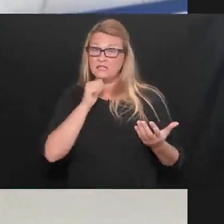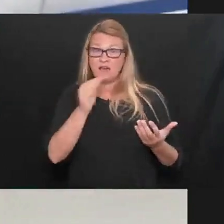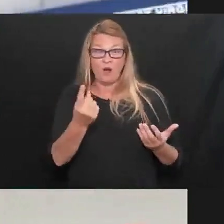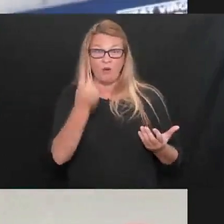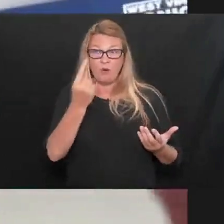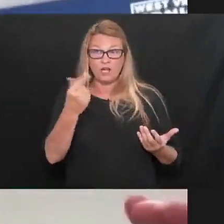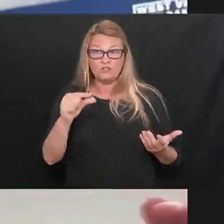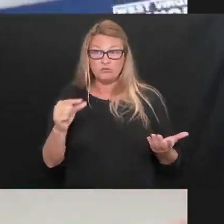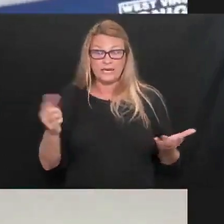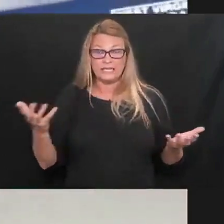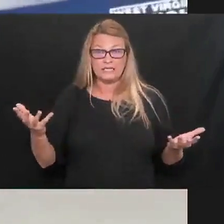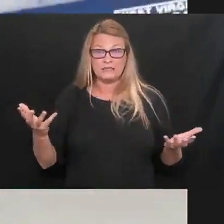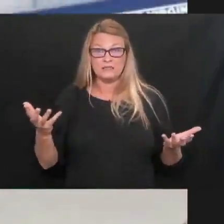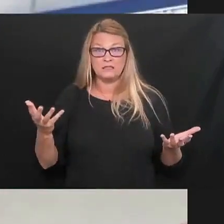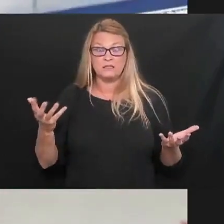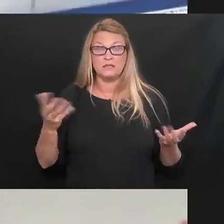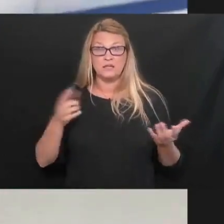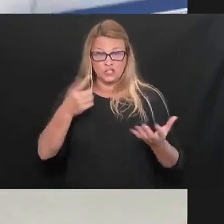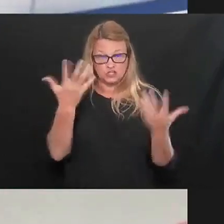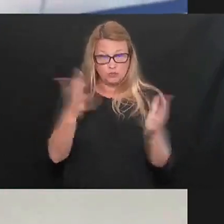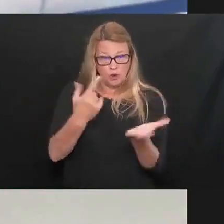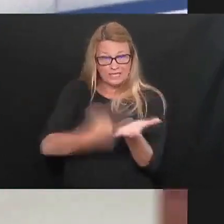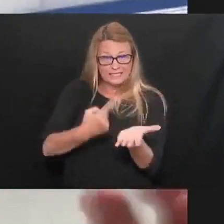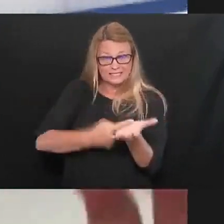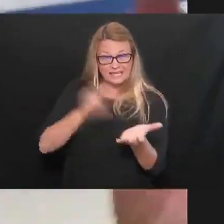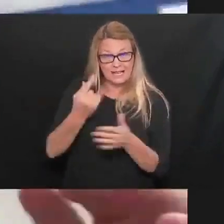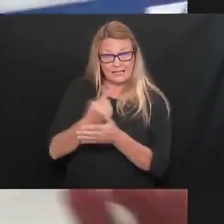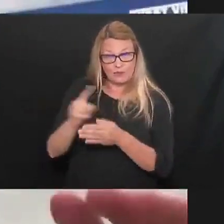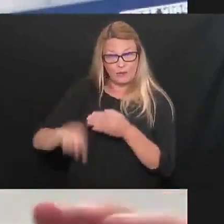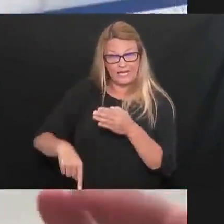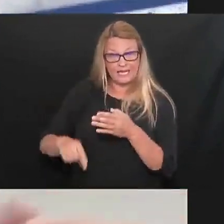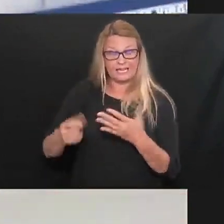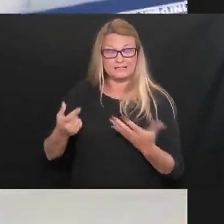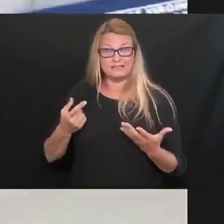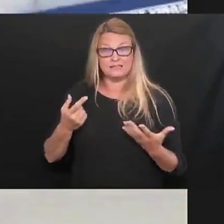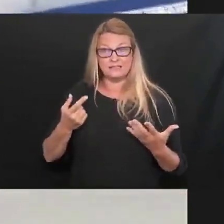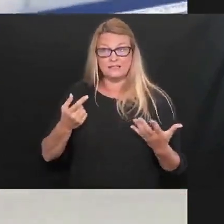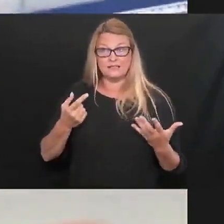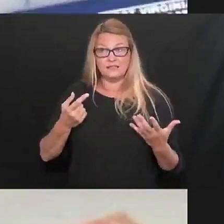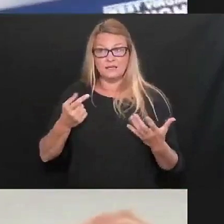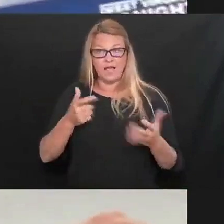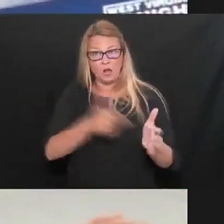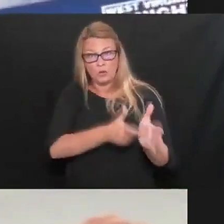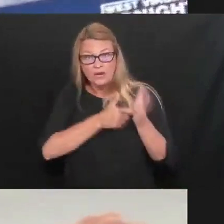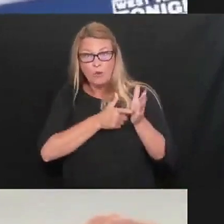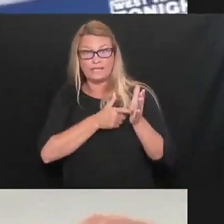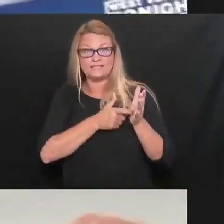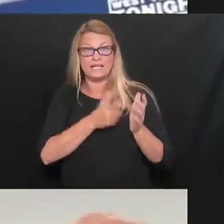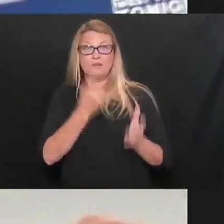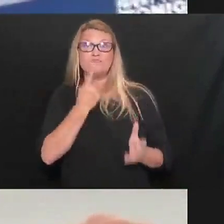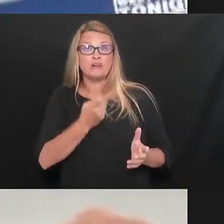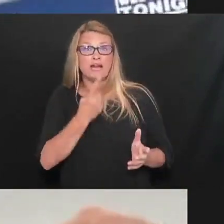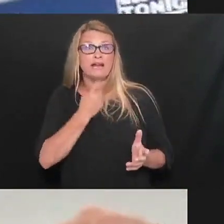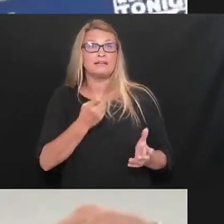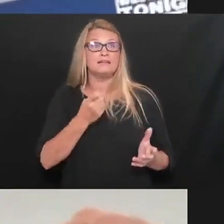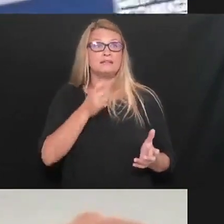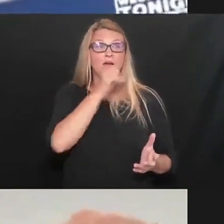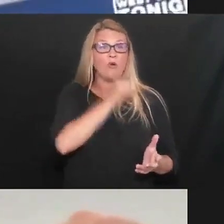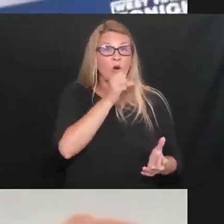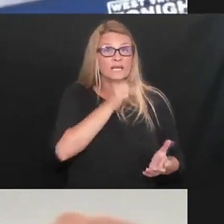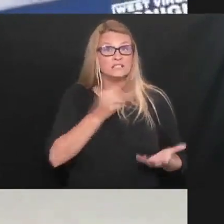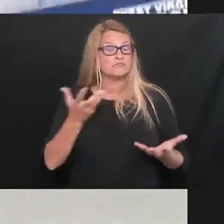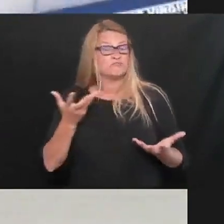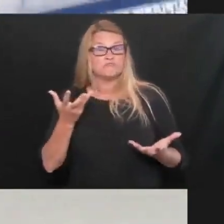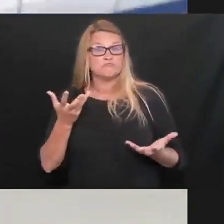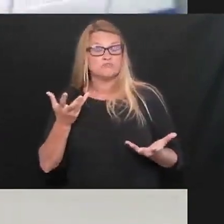in the state. Did you have these discussions over the weekend about tiering the mask mandate if there was to be one, and what are we